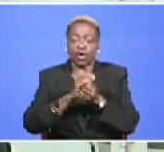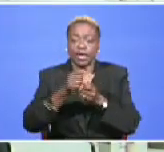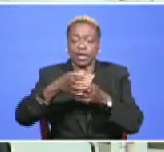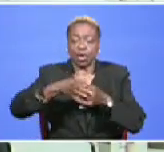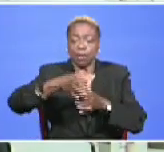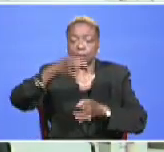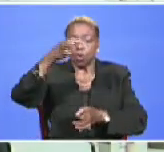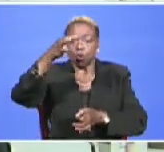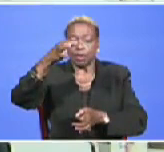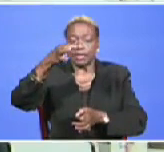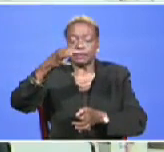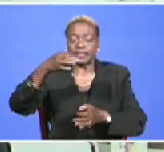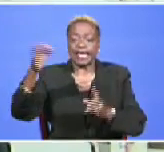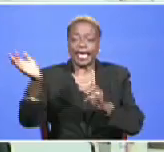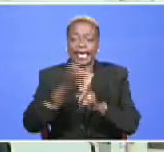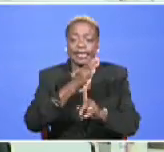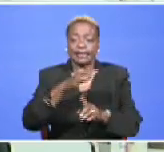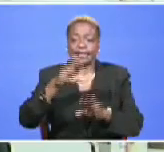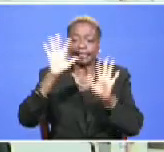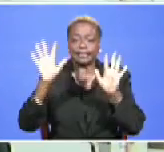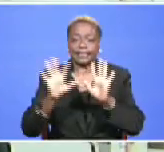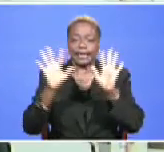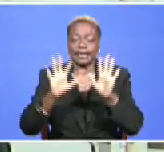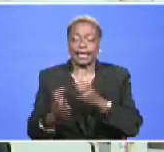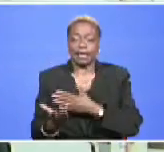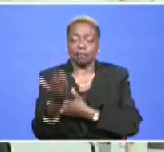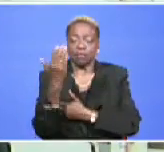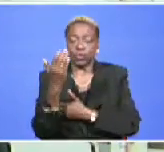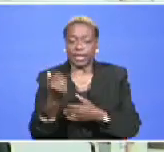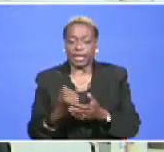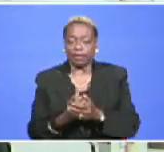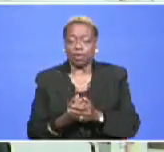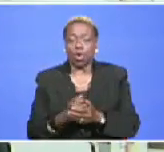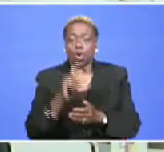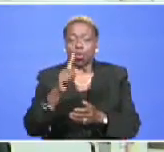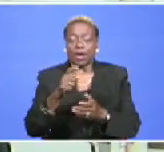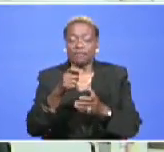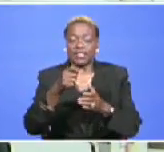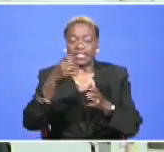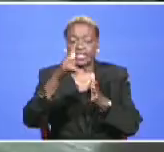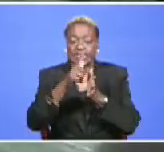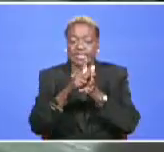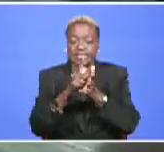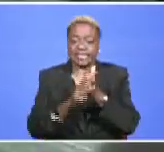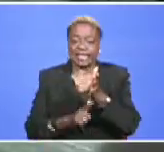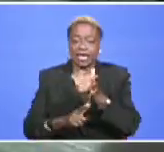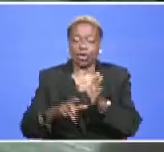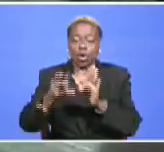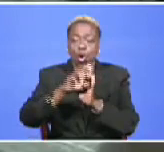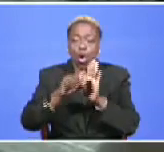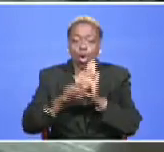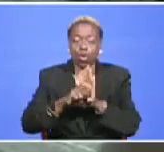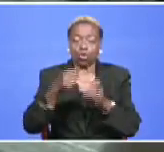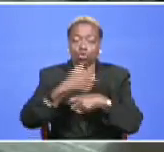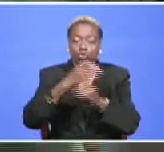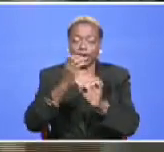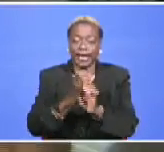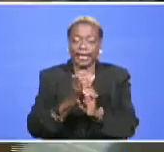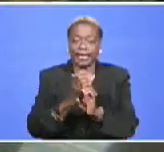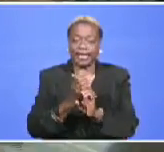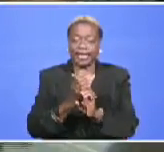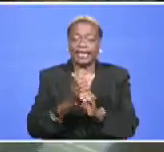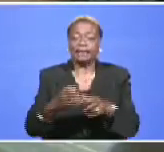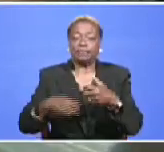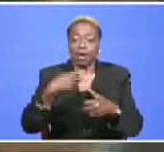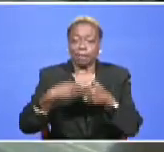there was an initial challenge of assessing the damage as water from the sinkhole created difficulties. A vehicle apparently struck